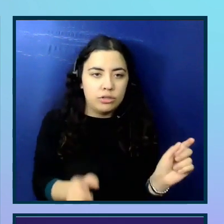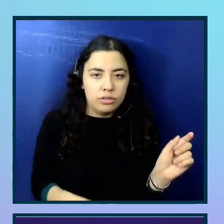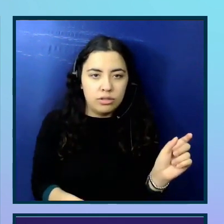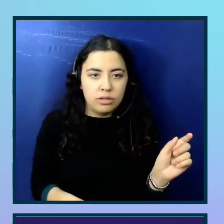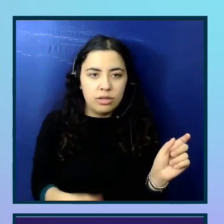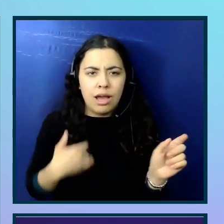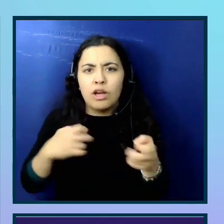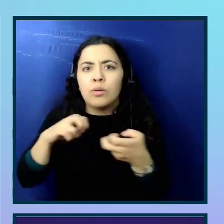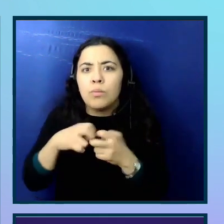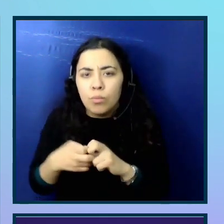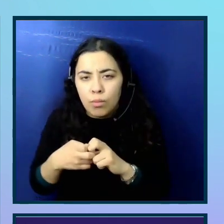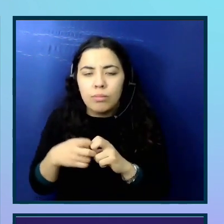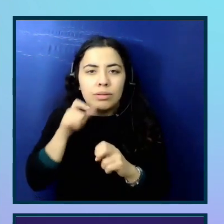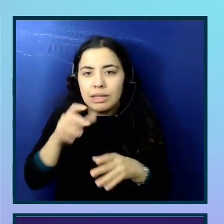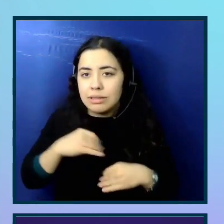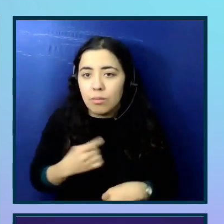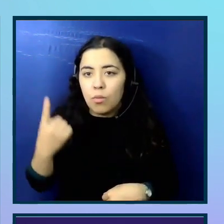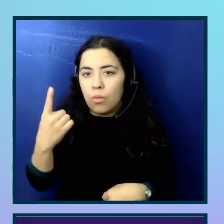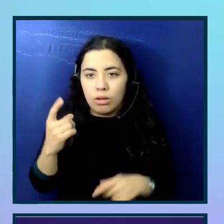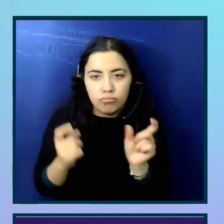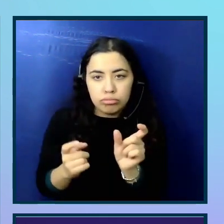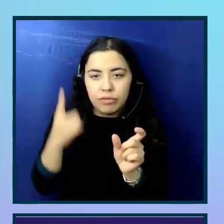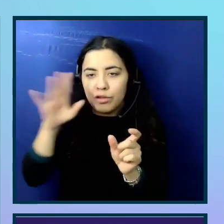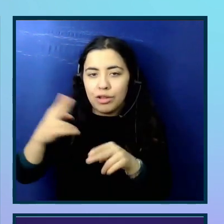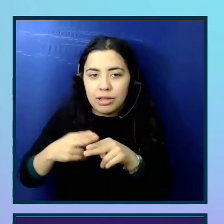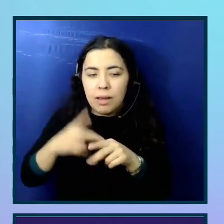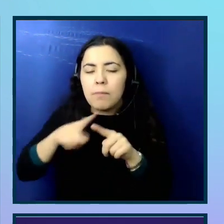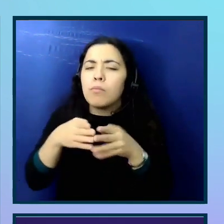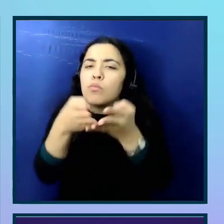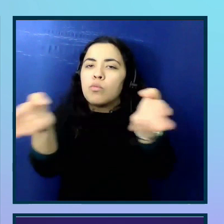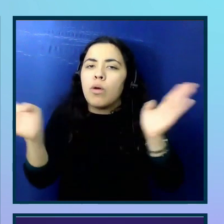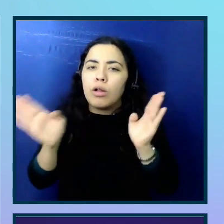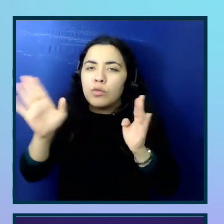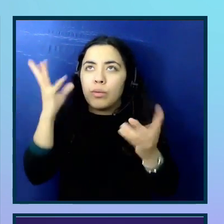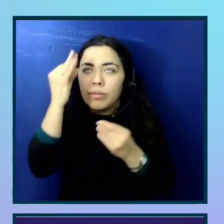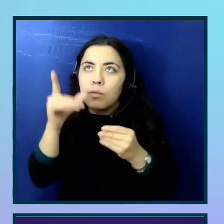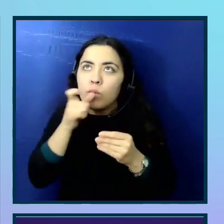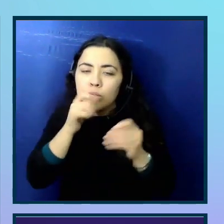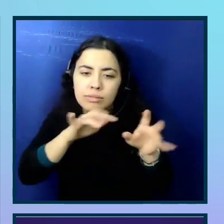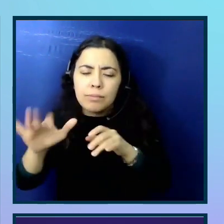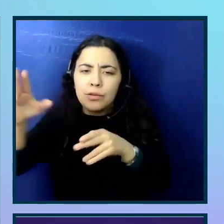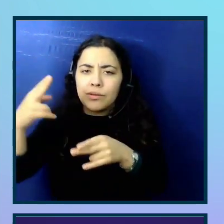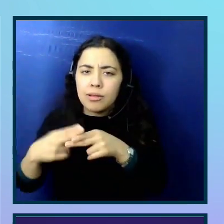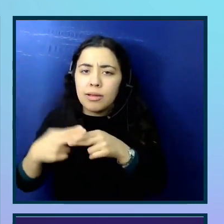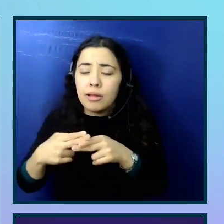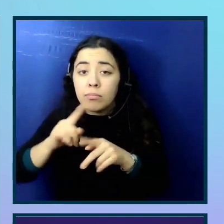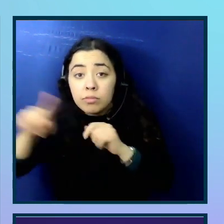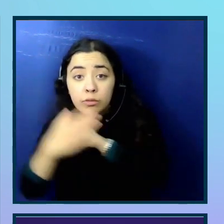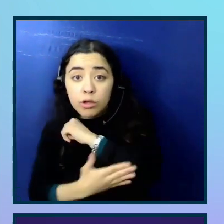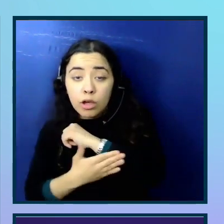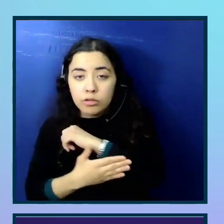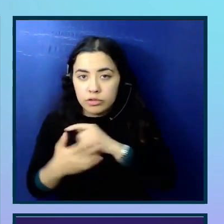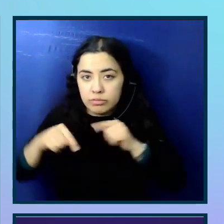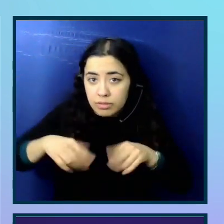name in there because they won't accept 1 character. So make sure to broaden the way that you're thinking about character counts for names. And also, are they short